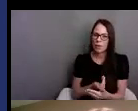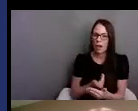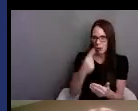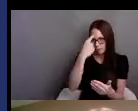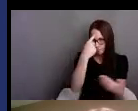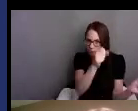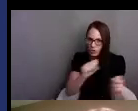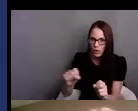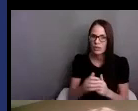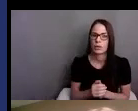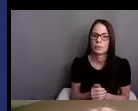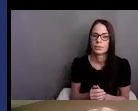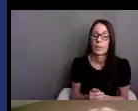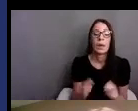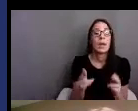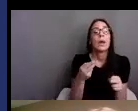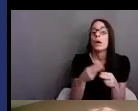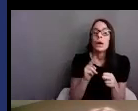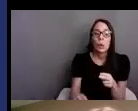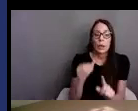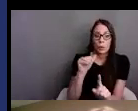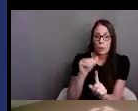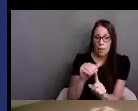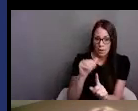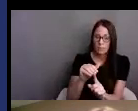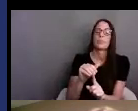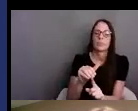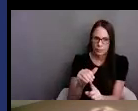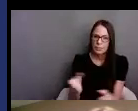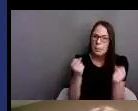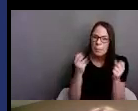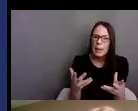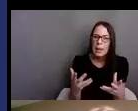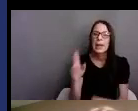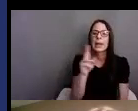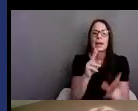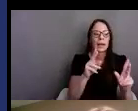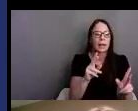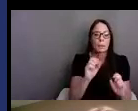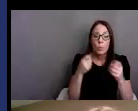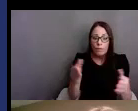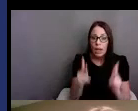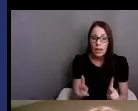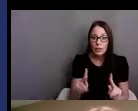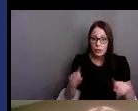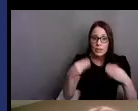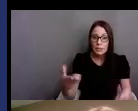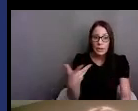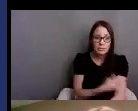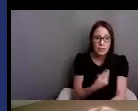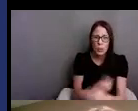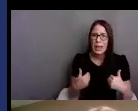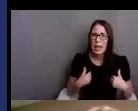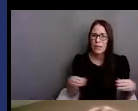just a quick reminder that there are a lot of providers administering vaccines now. We have over